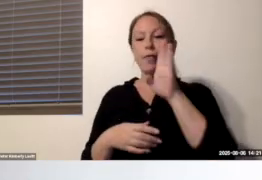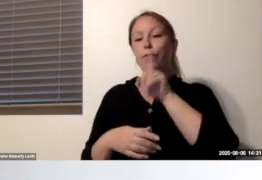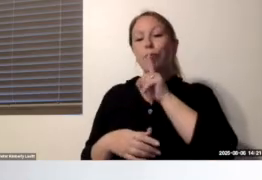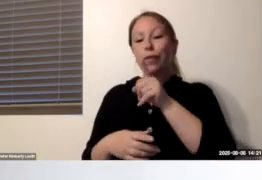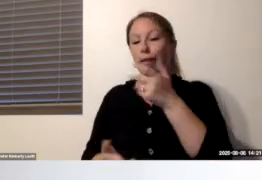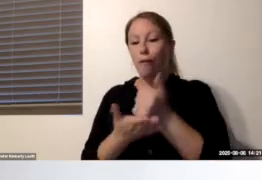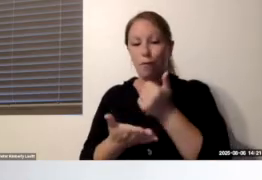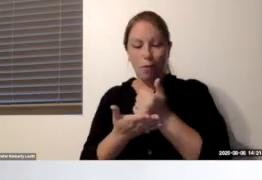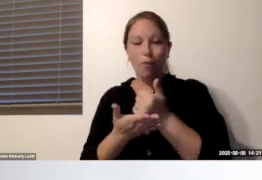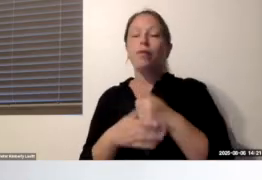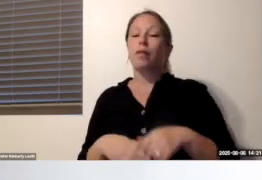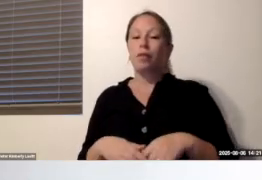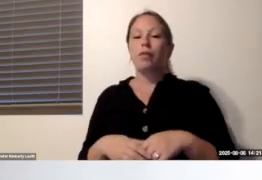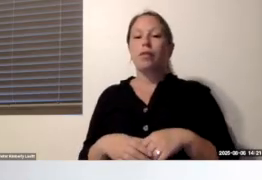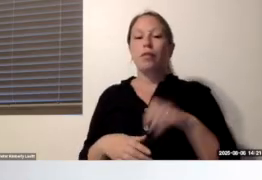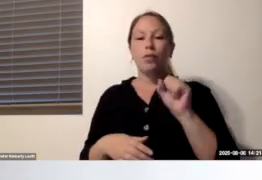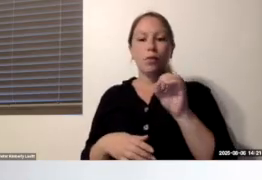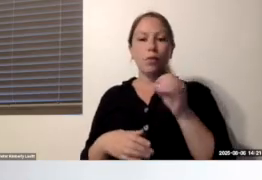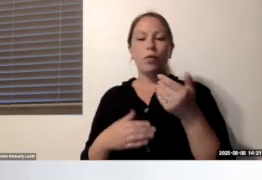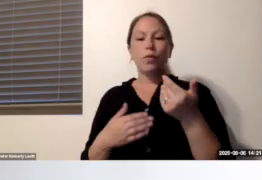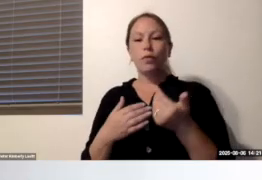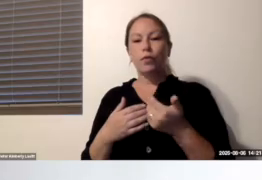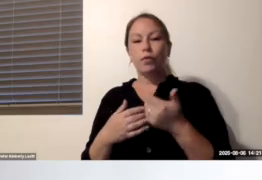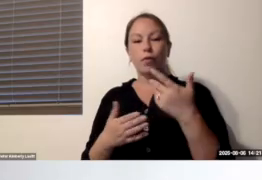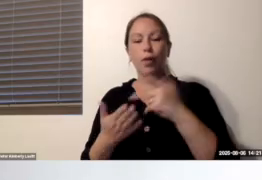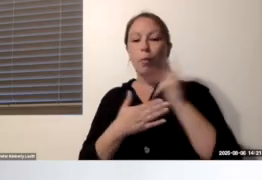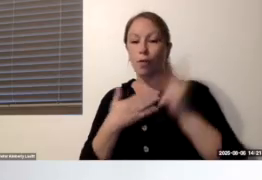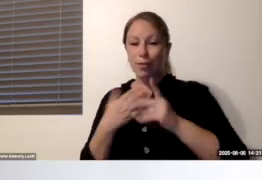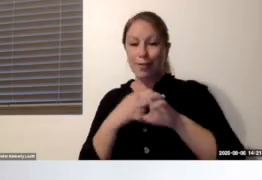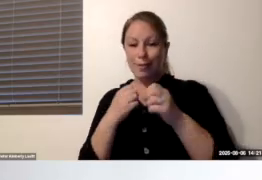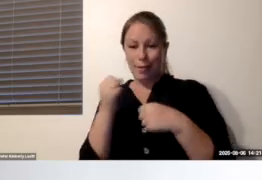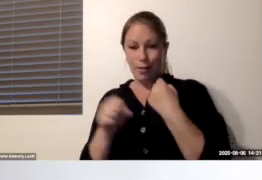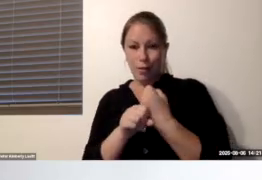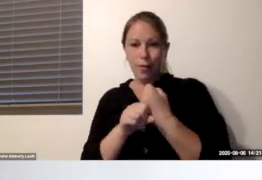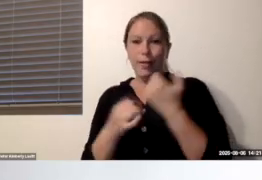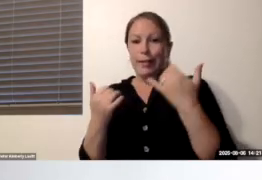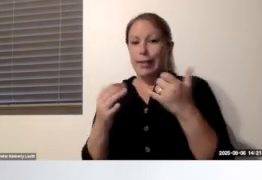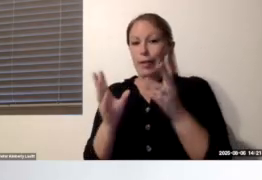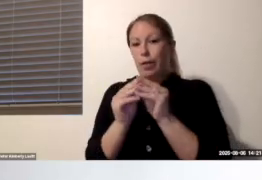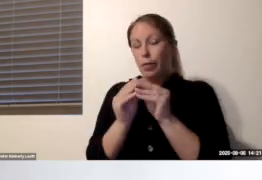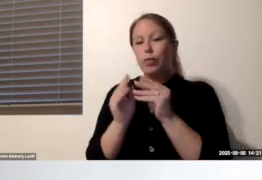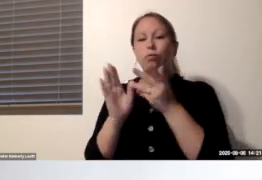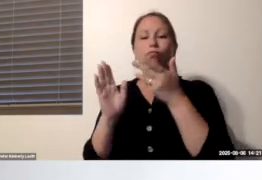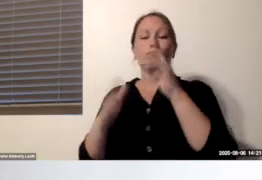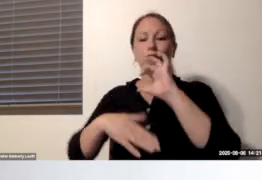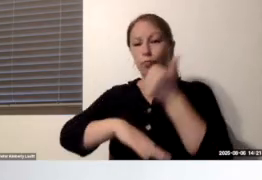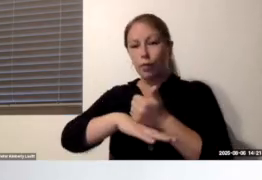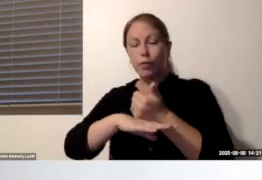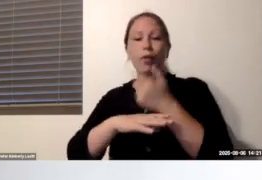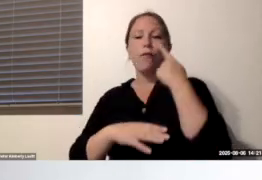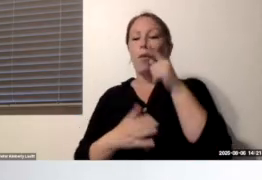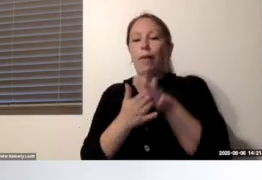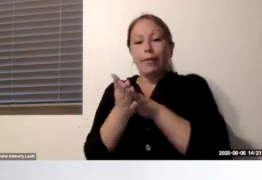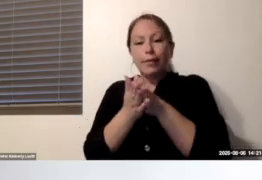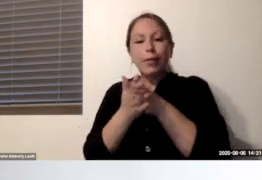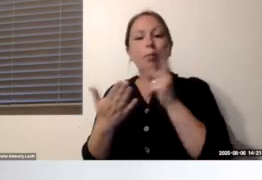helpful. So while there isn't proposed funding for incentive projects this year, today's meeting did help us lay out the status of our incentive projects